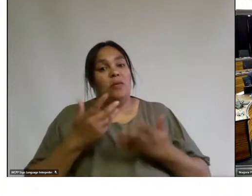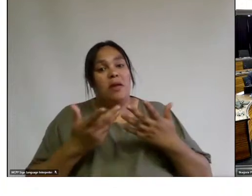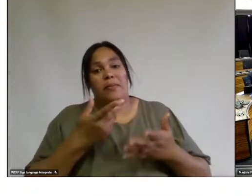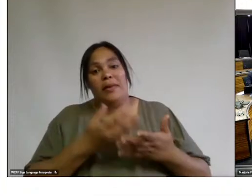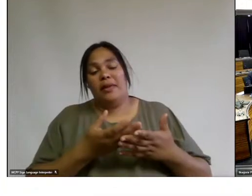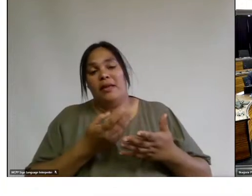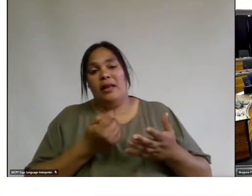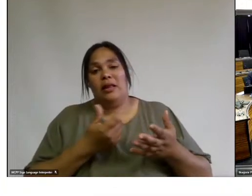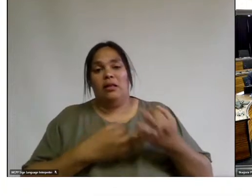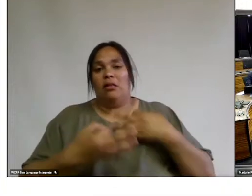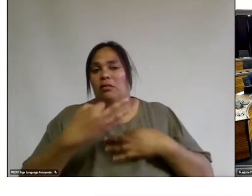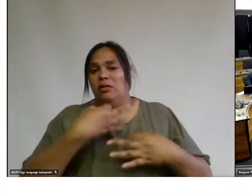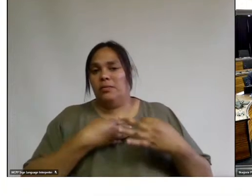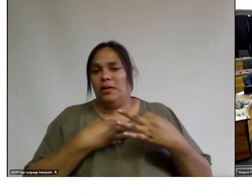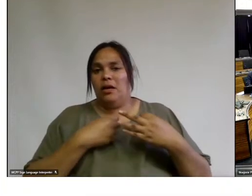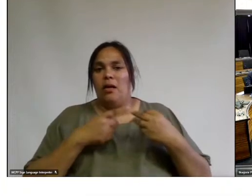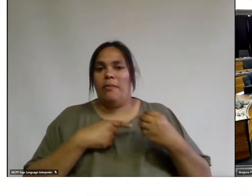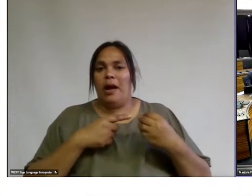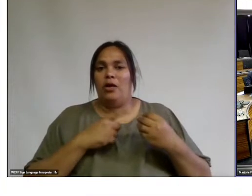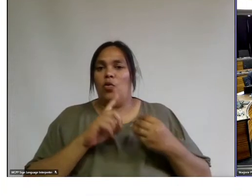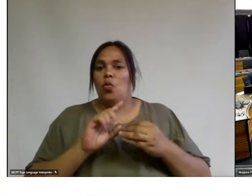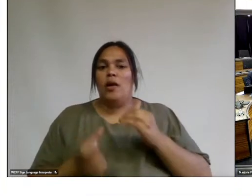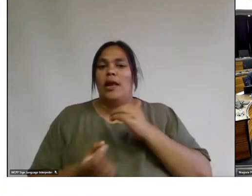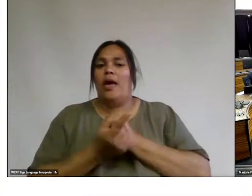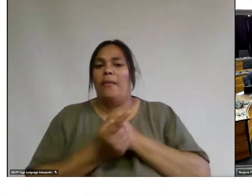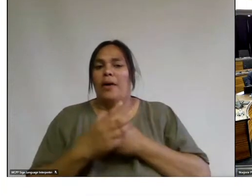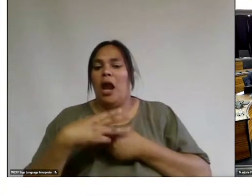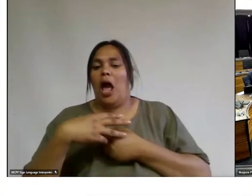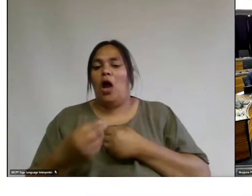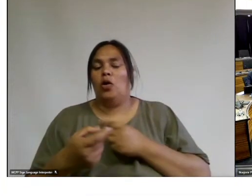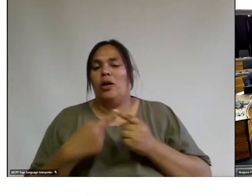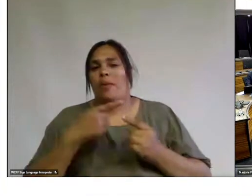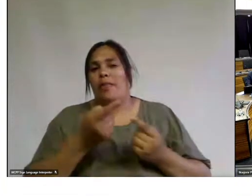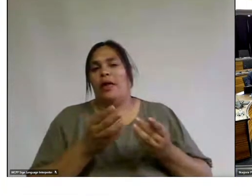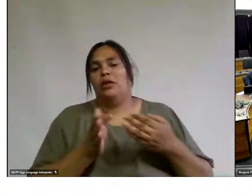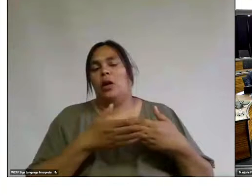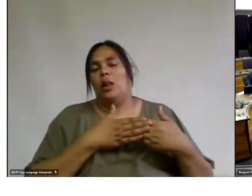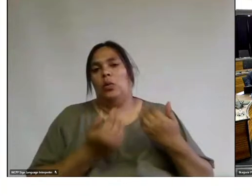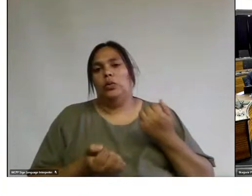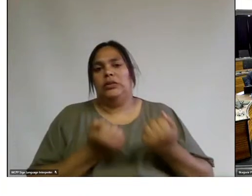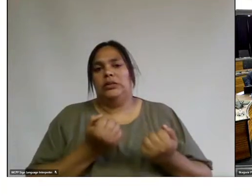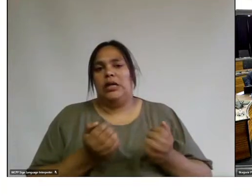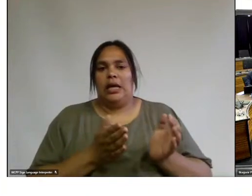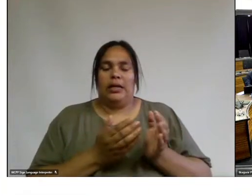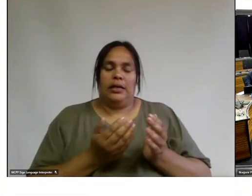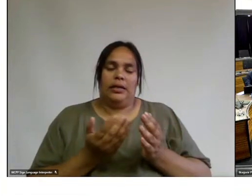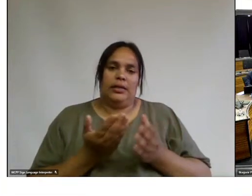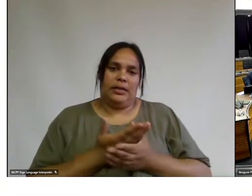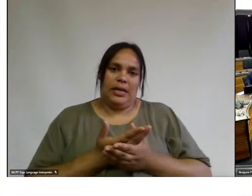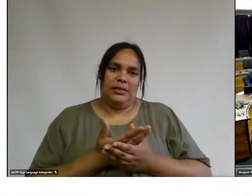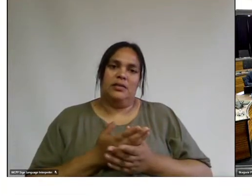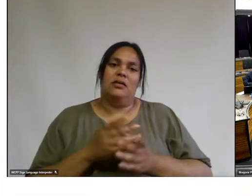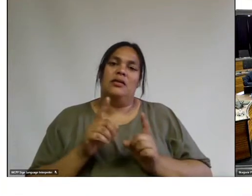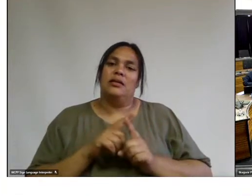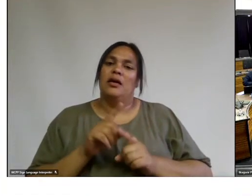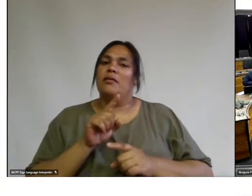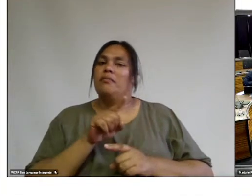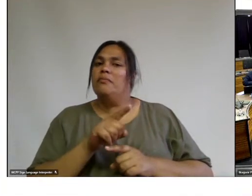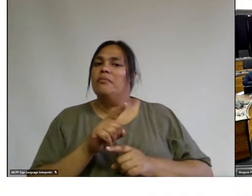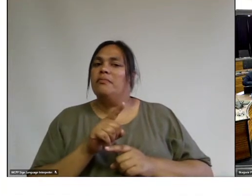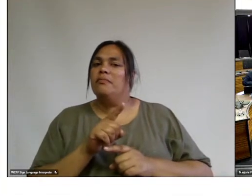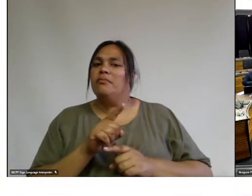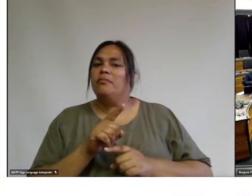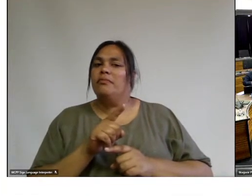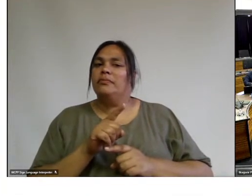speak to the sanctions around those closed cases and what was the